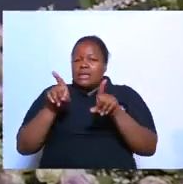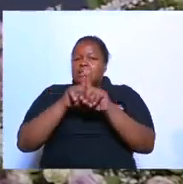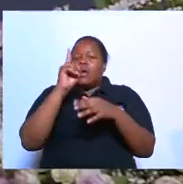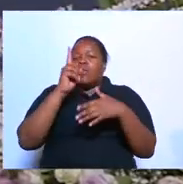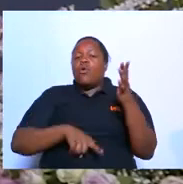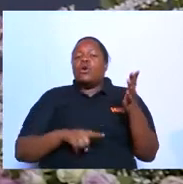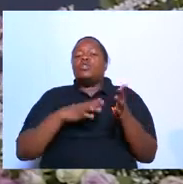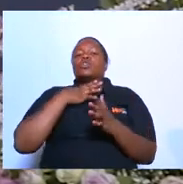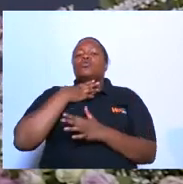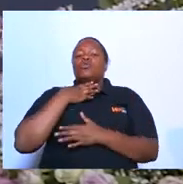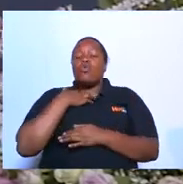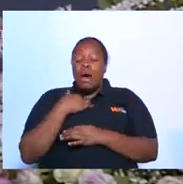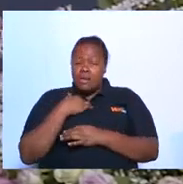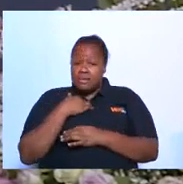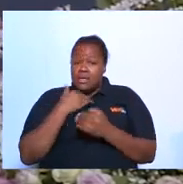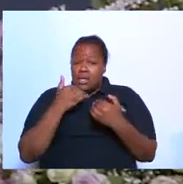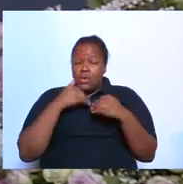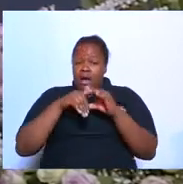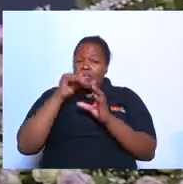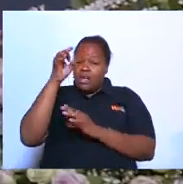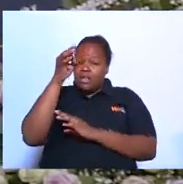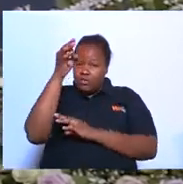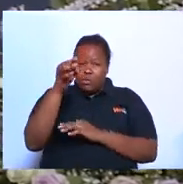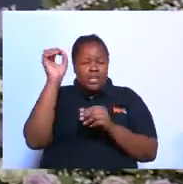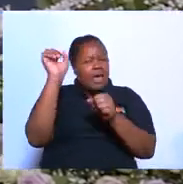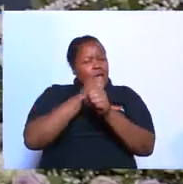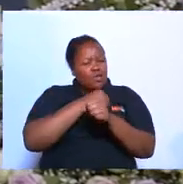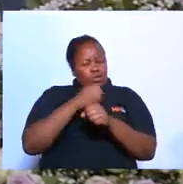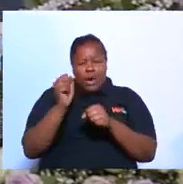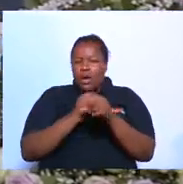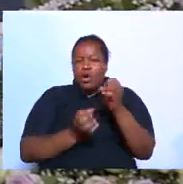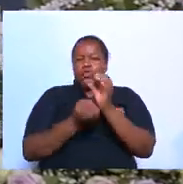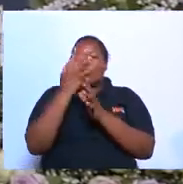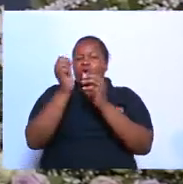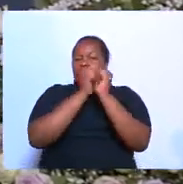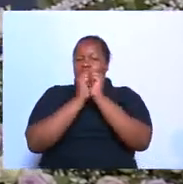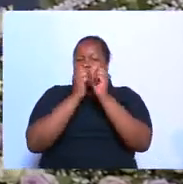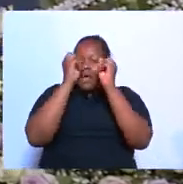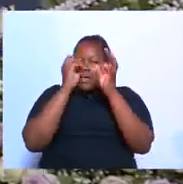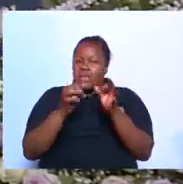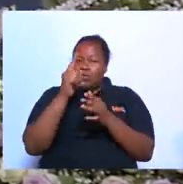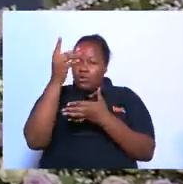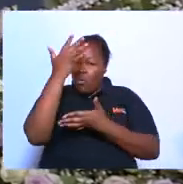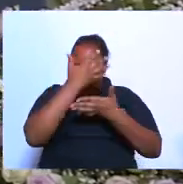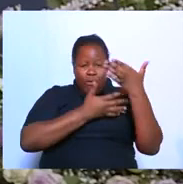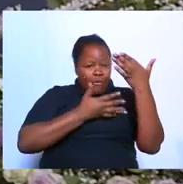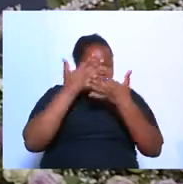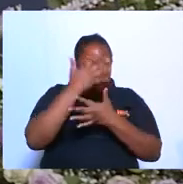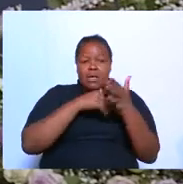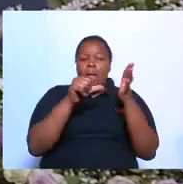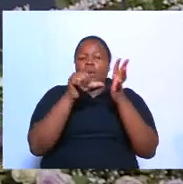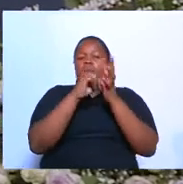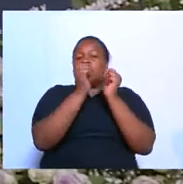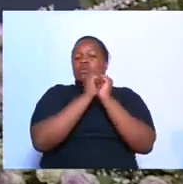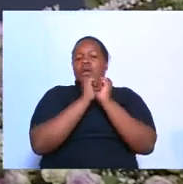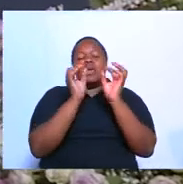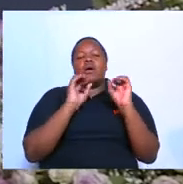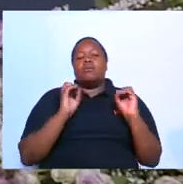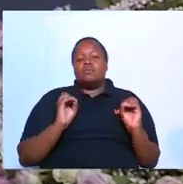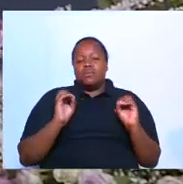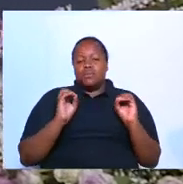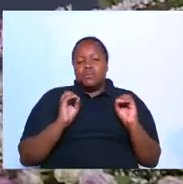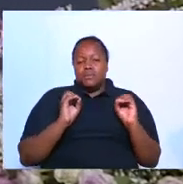want tolerate in the future you can't grow together if you don't face adverted together Hallelujah